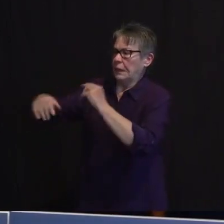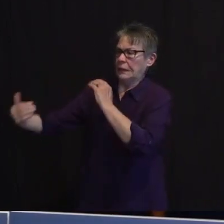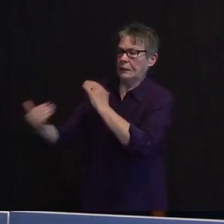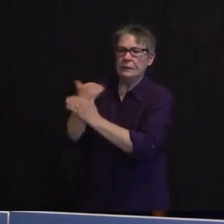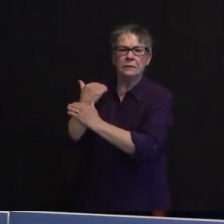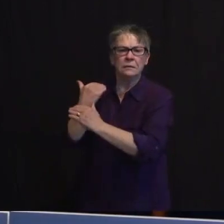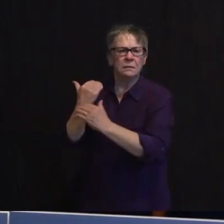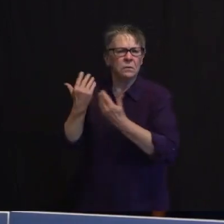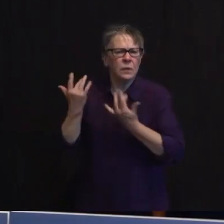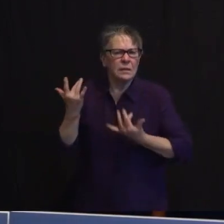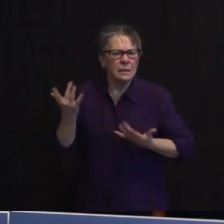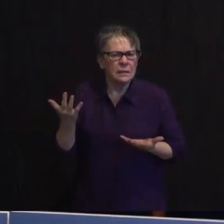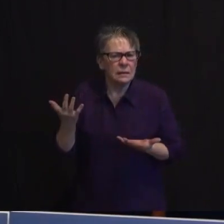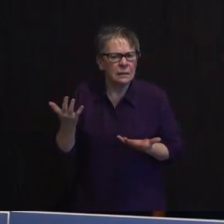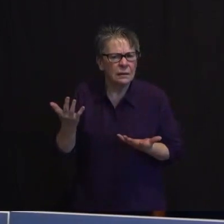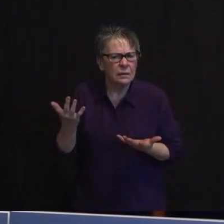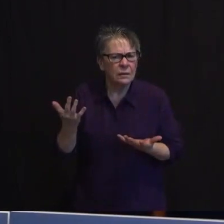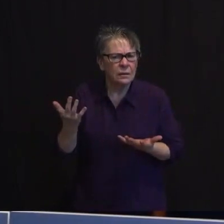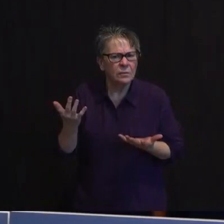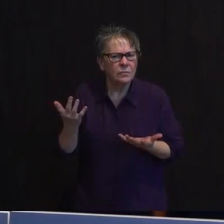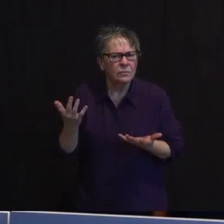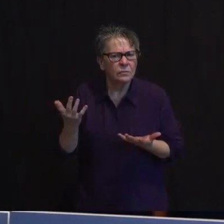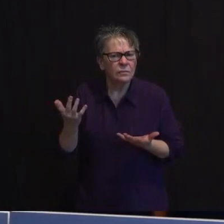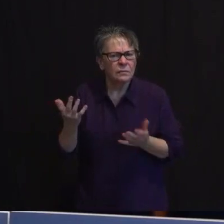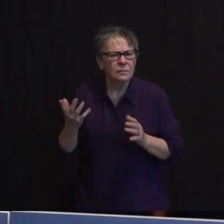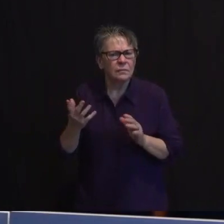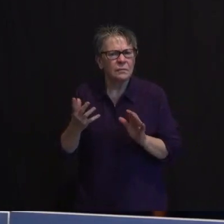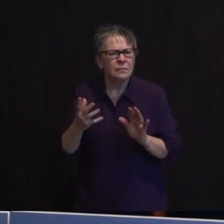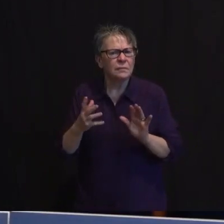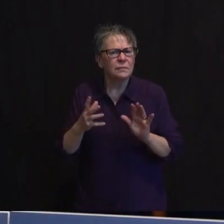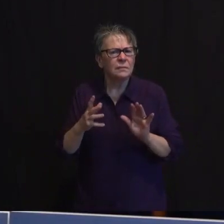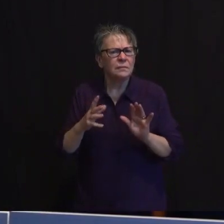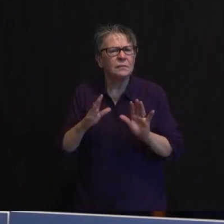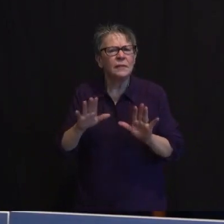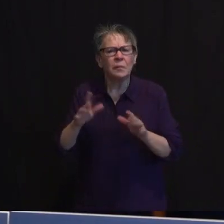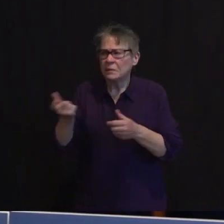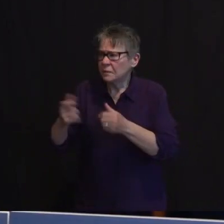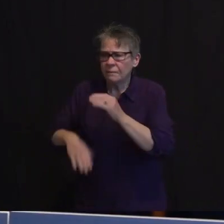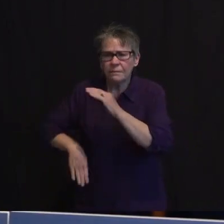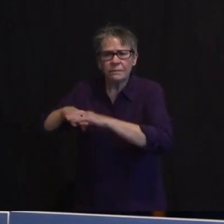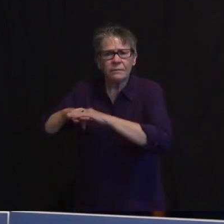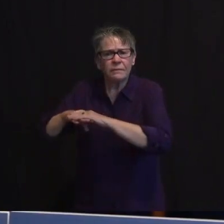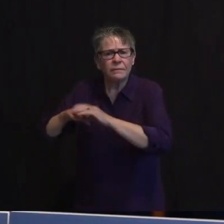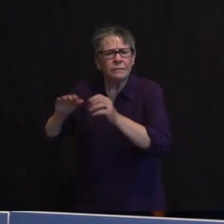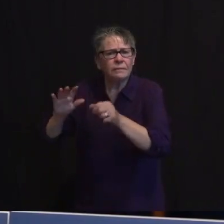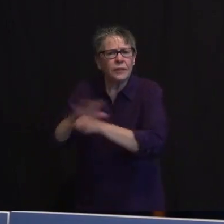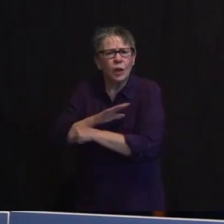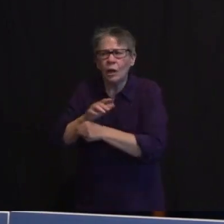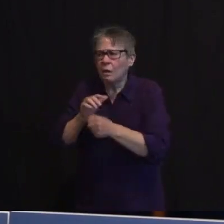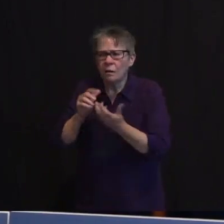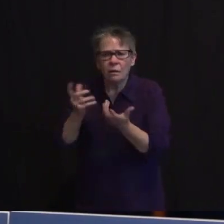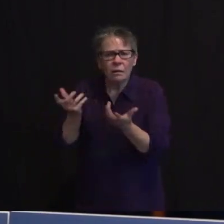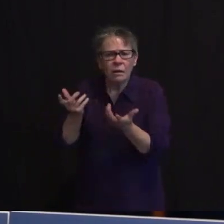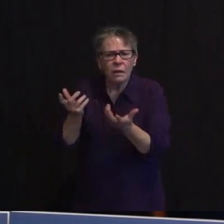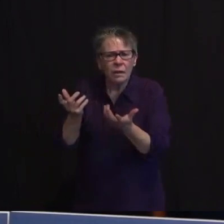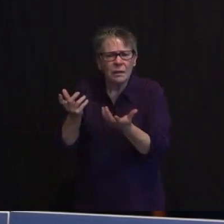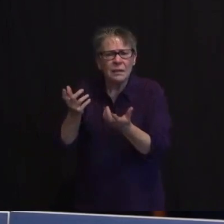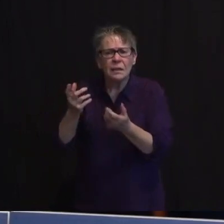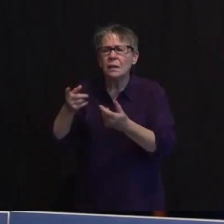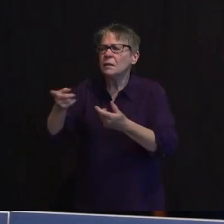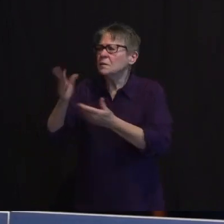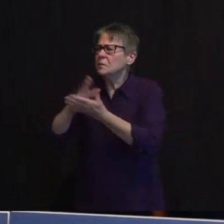now require a level of care that would not be appropriate in the field. They could be people that have come